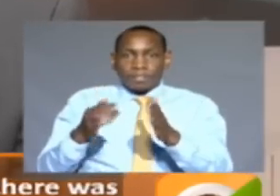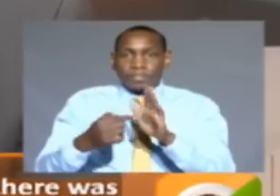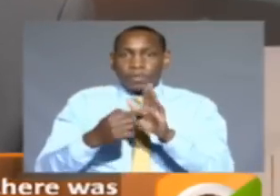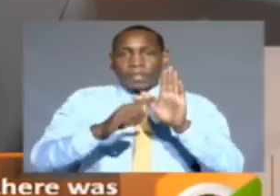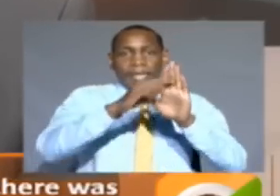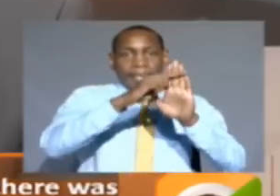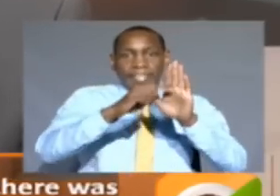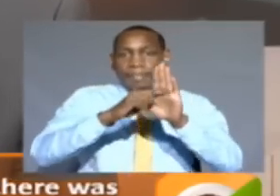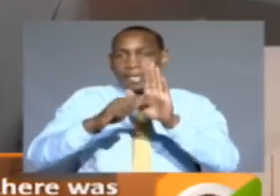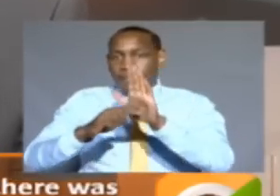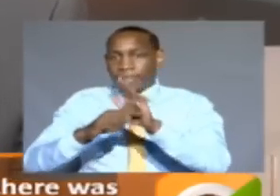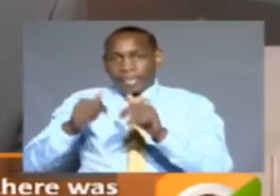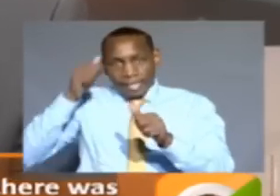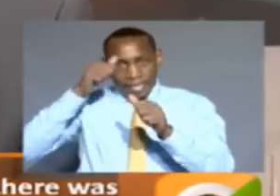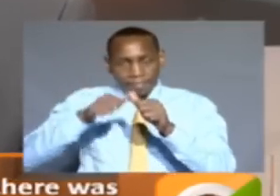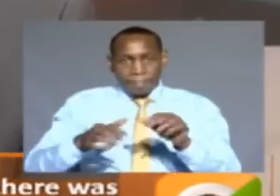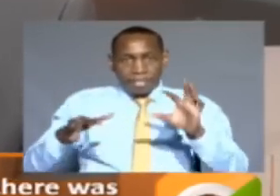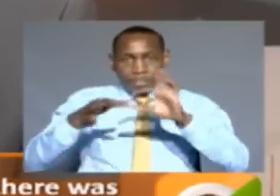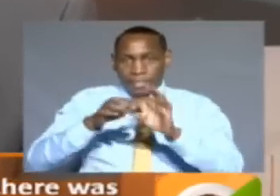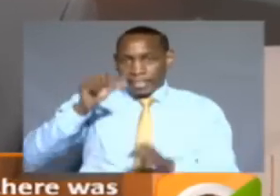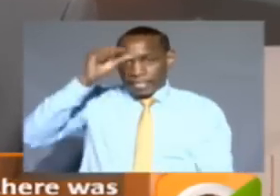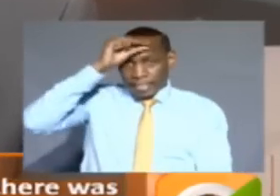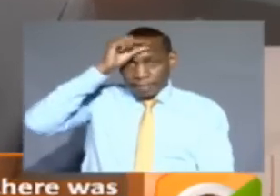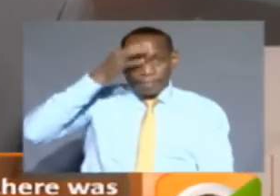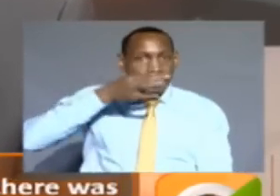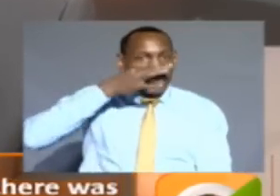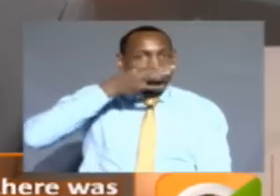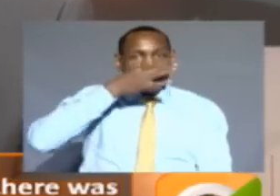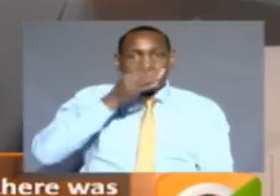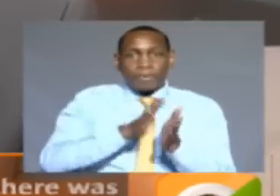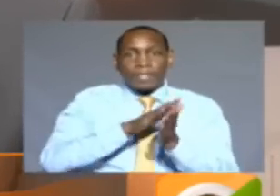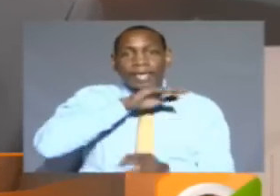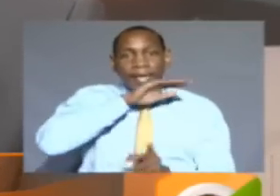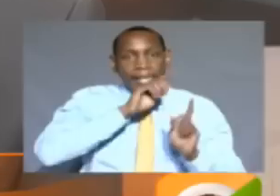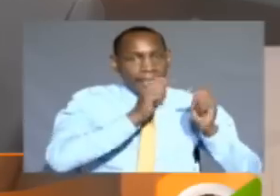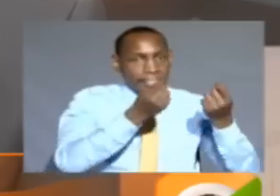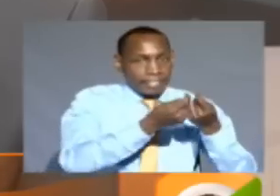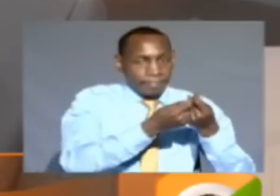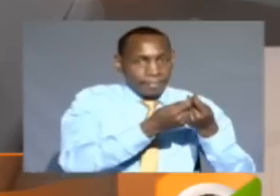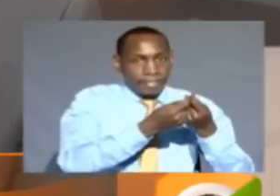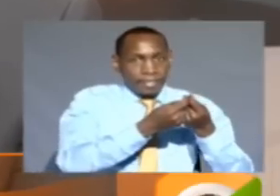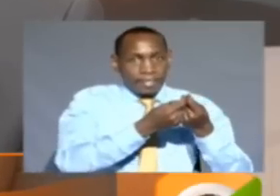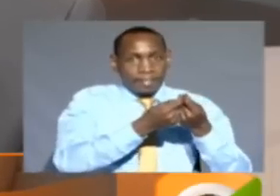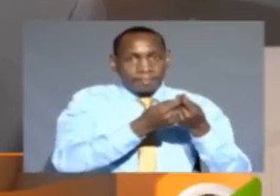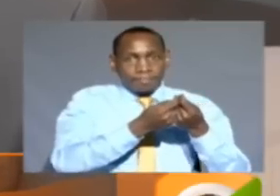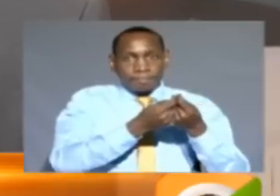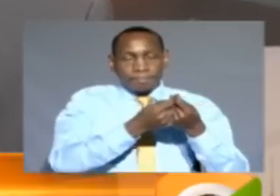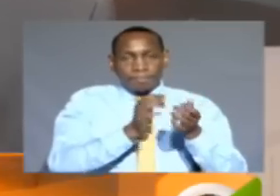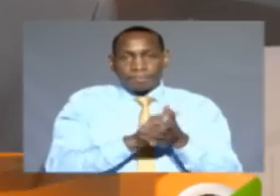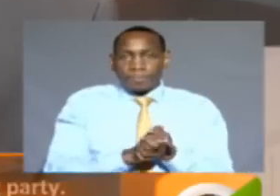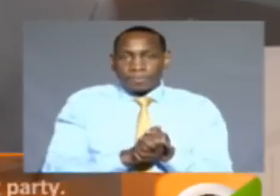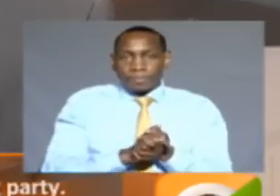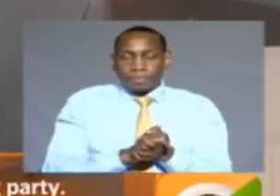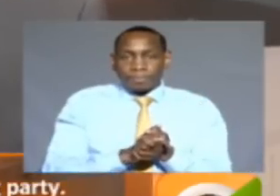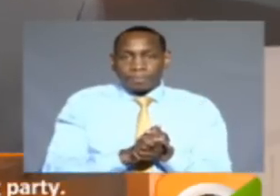remember the Grand Coalition government, the Kibaki Raila team? Hey. Ilikuwa ni kusetiana.